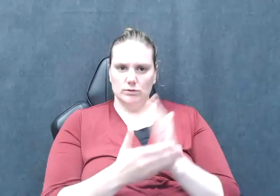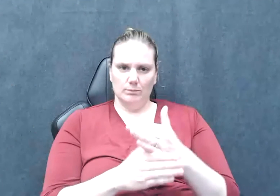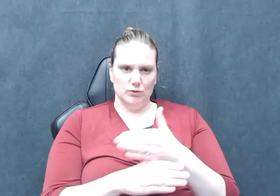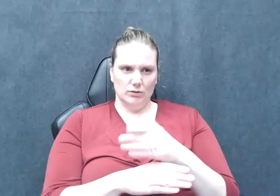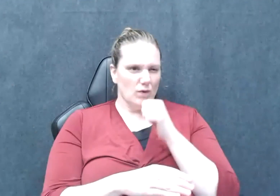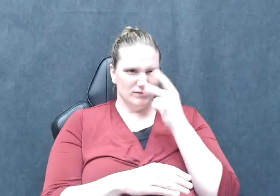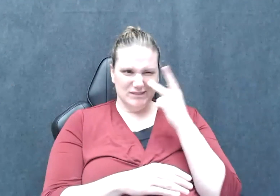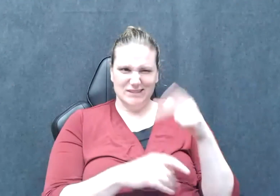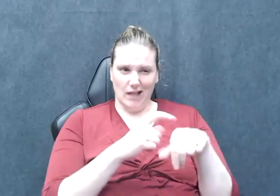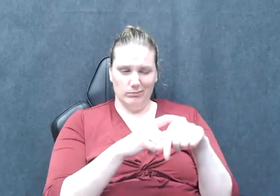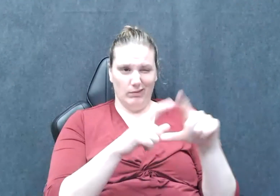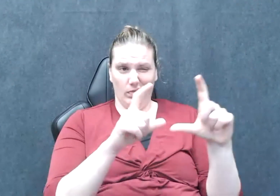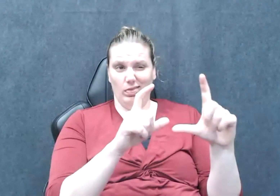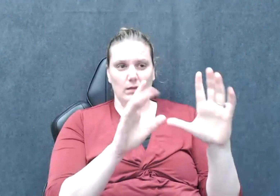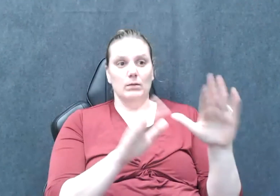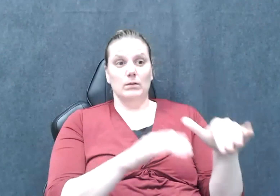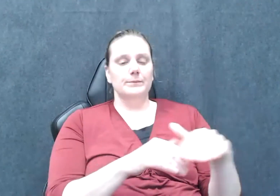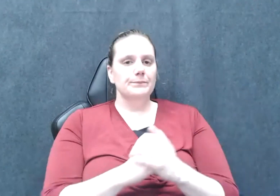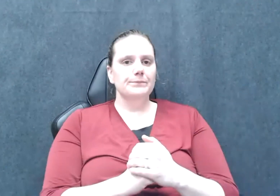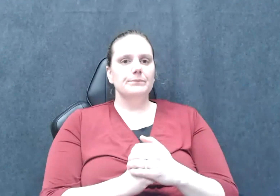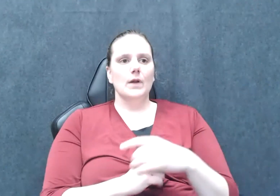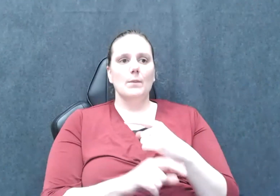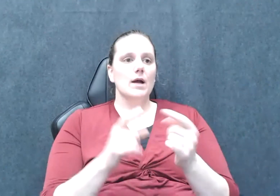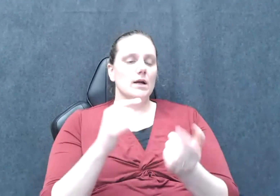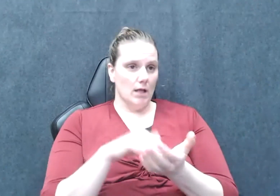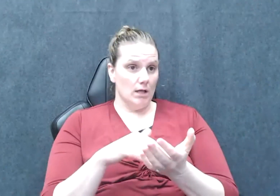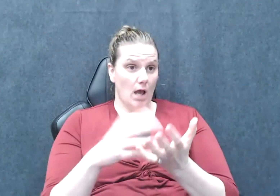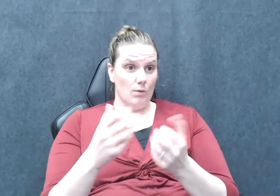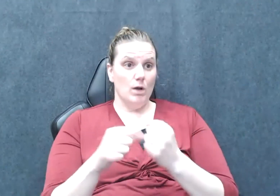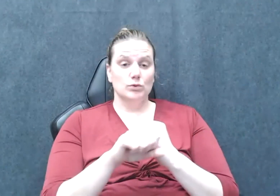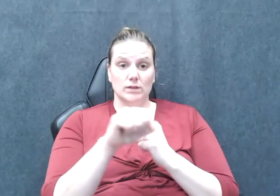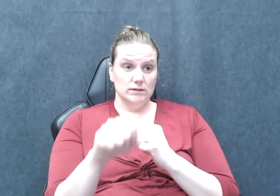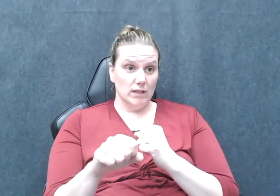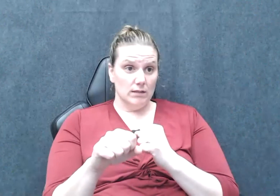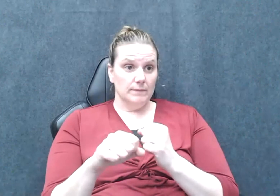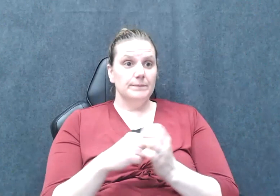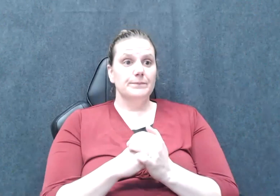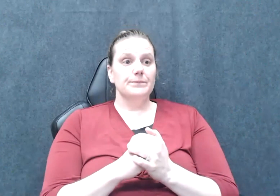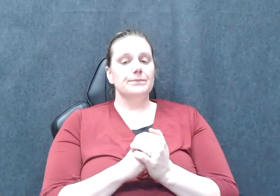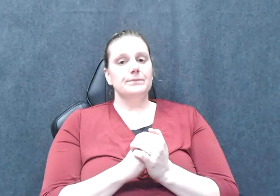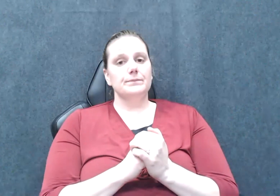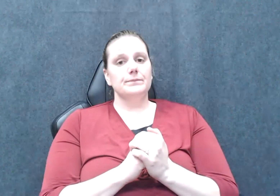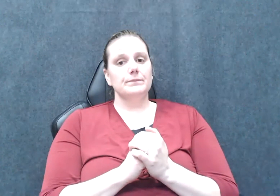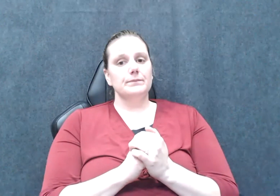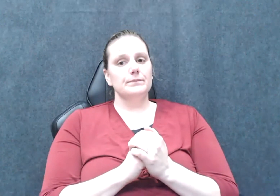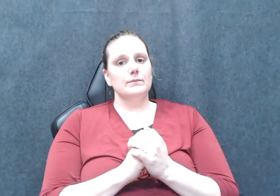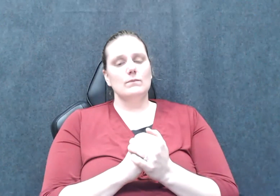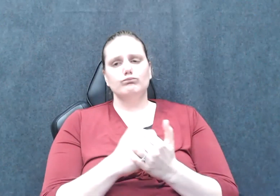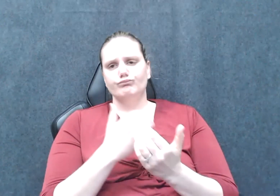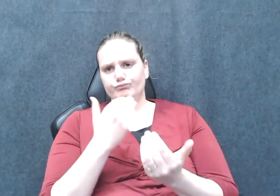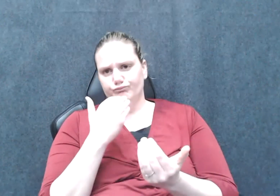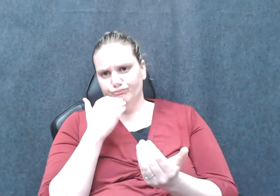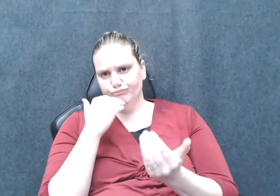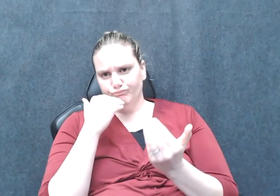look at the ugly timer. Again, I just want to extend a hearty thank you